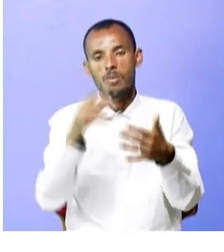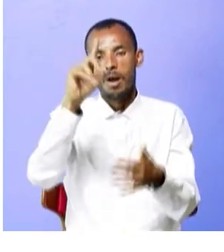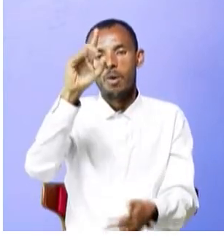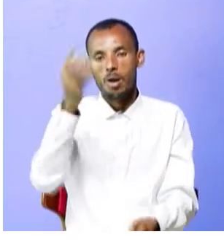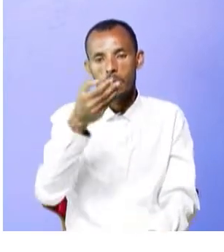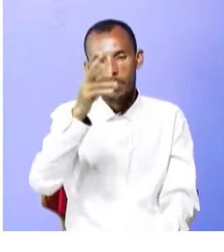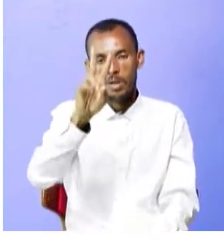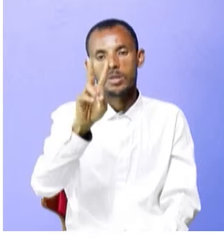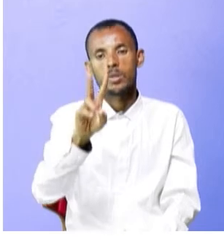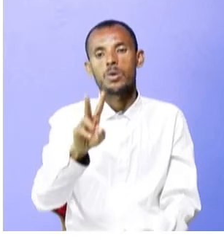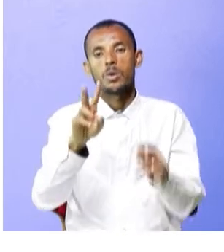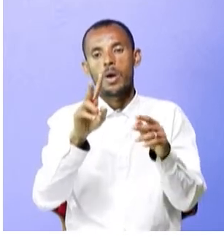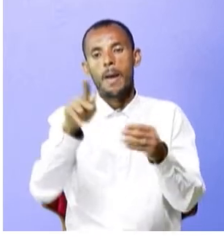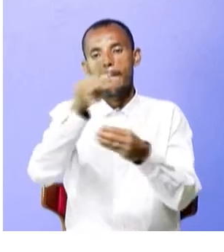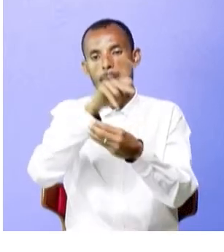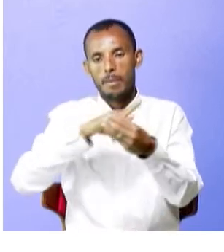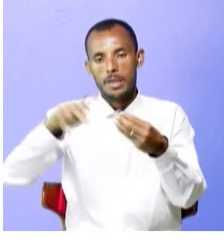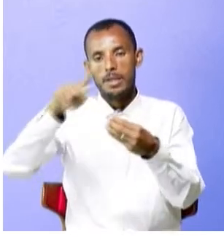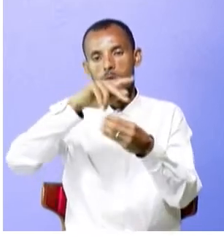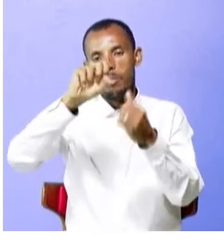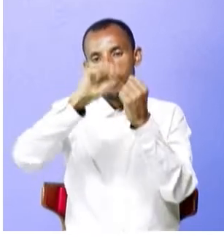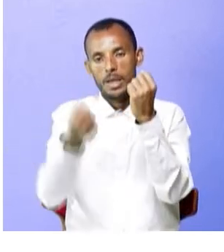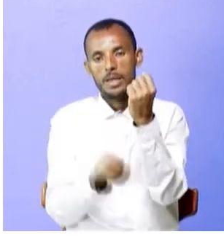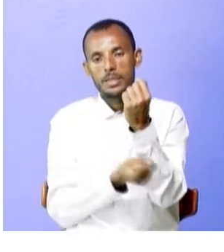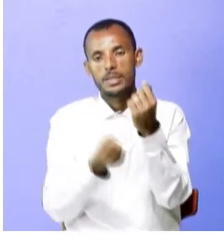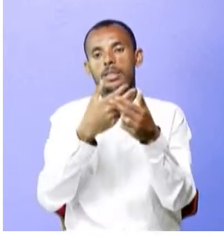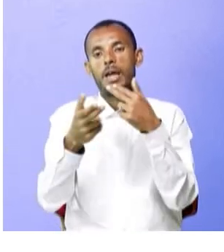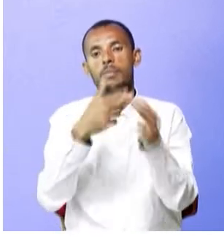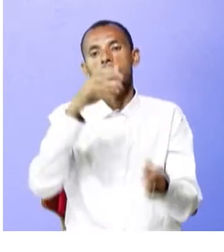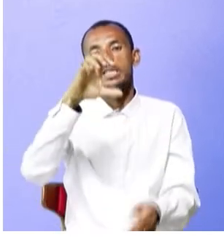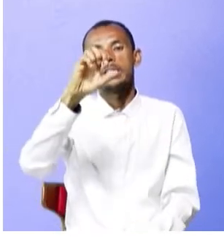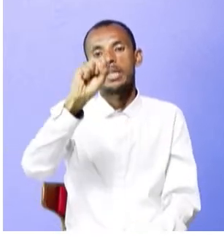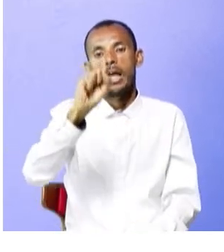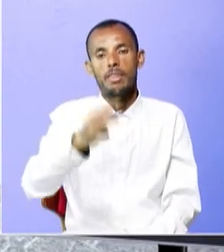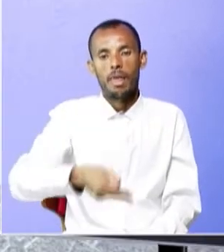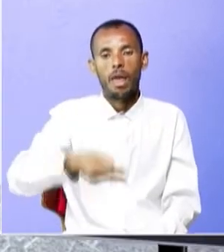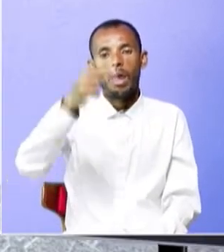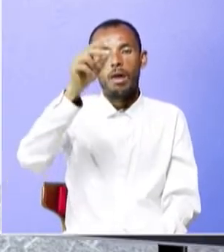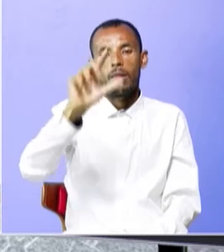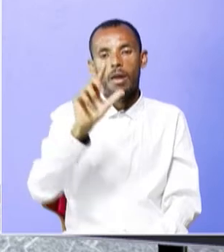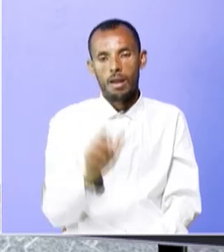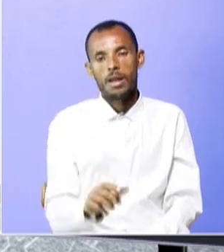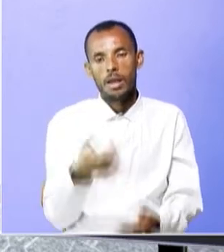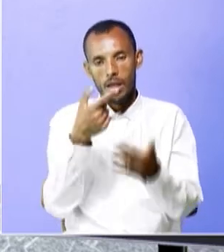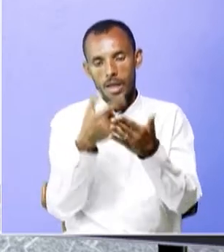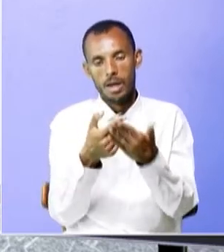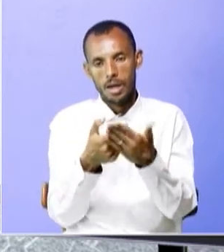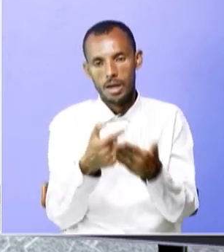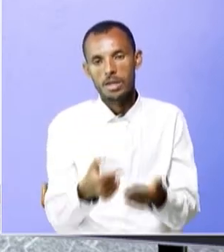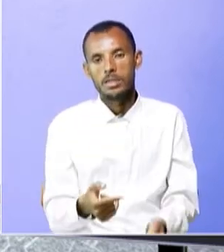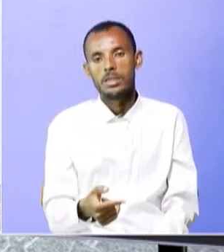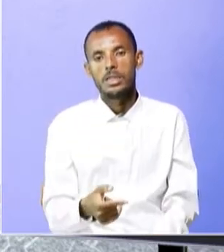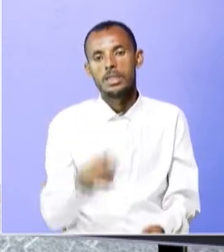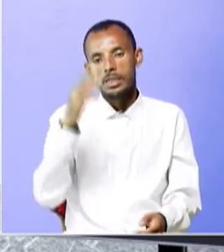of the perimeter of the base times the slant height. Okay, here